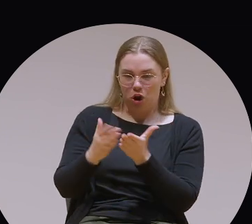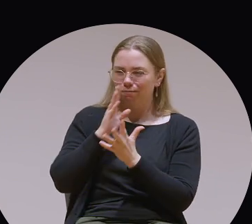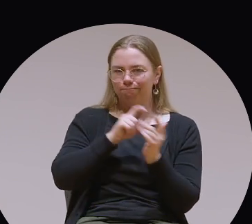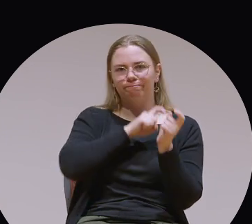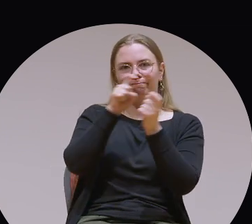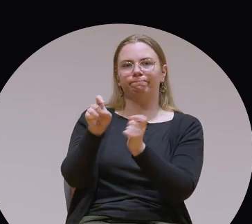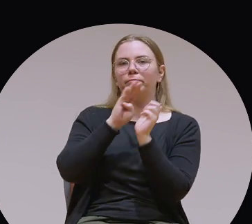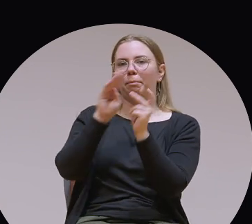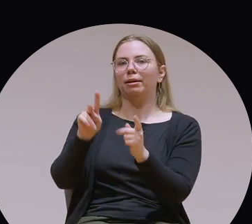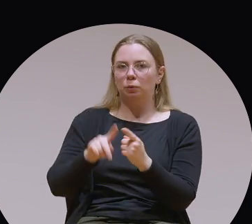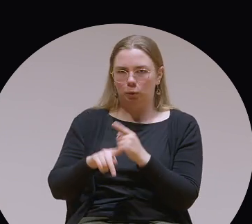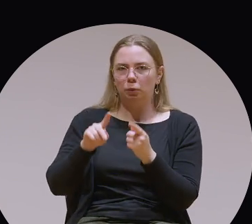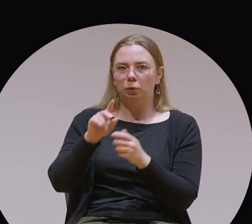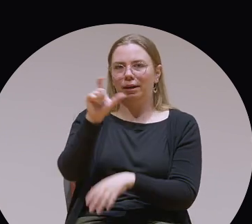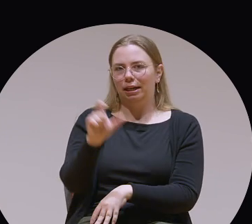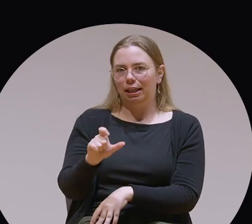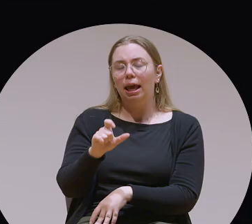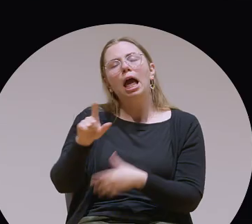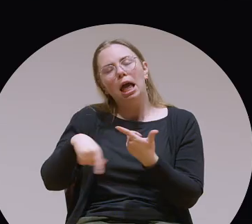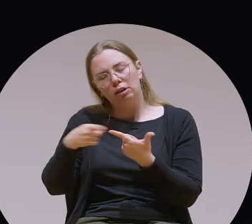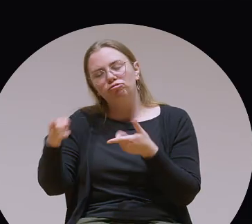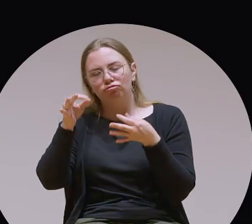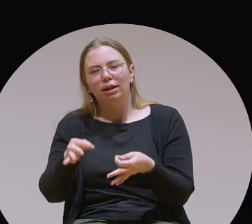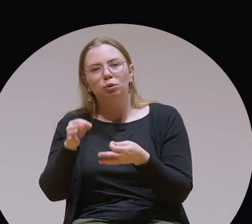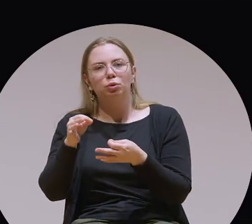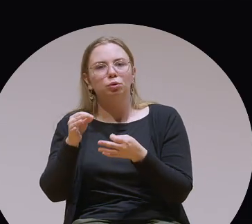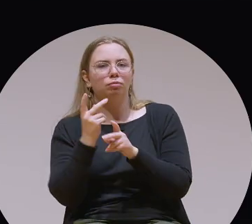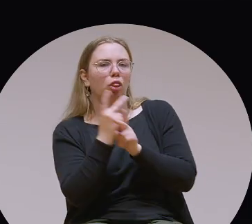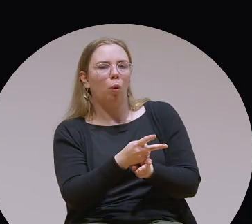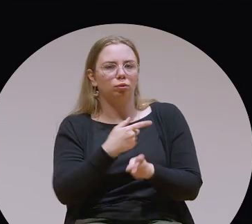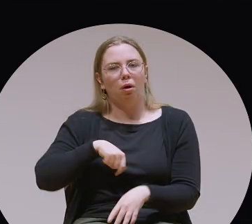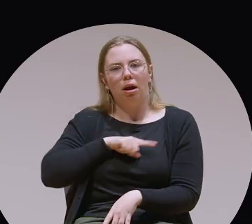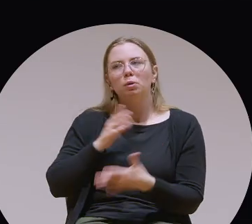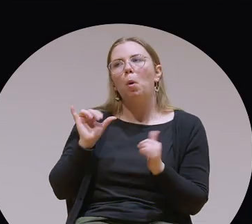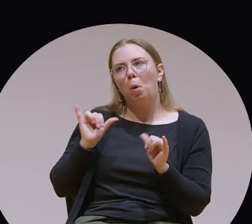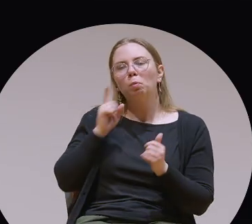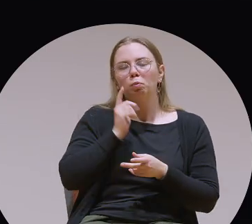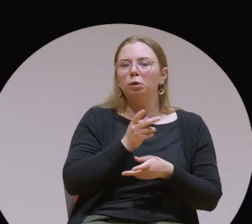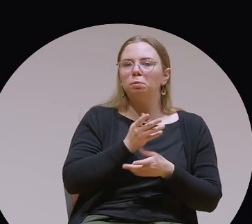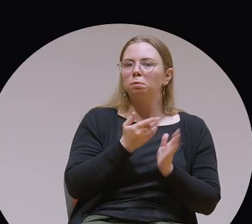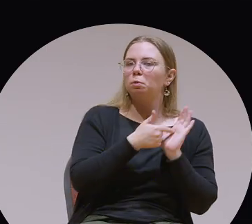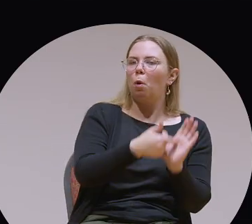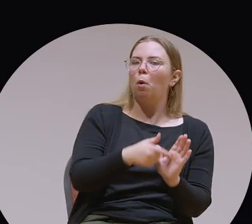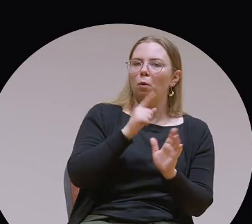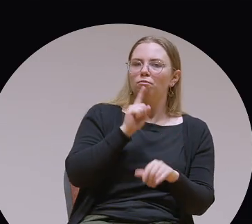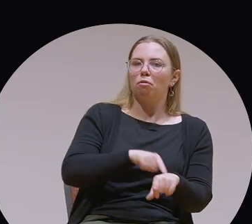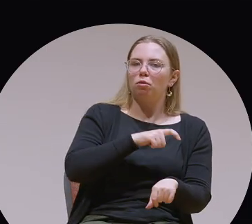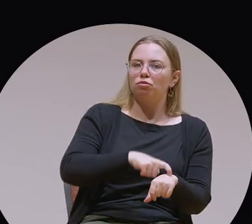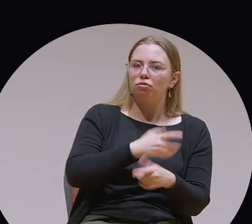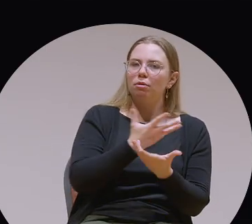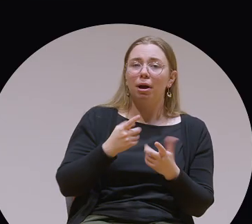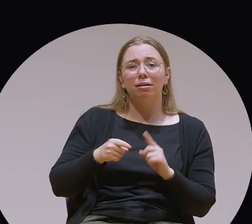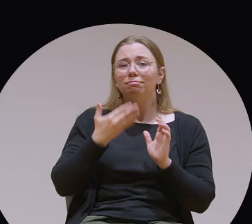Italy has lent it back to us on a long-term loan. So that's a great solution where this case was tainted